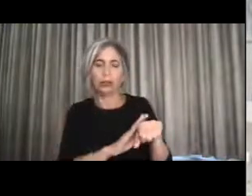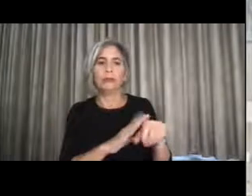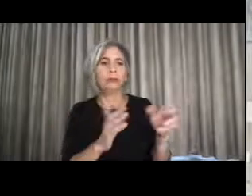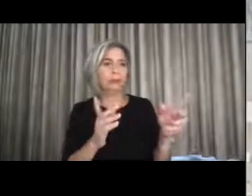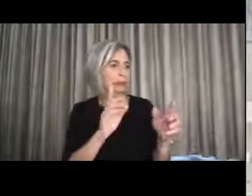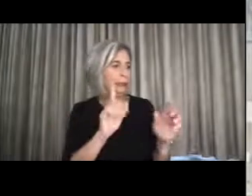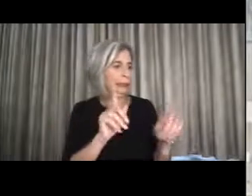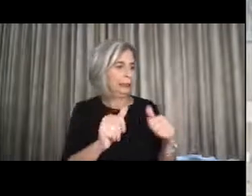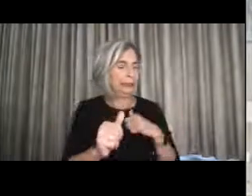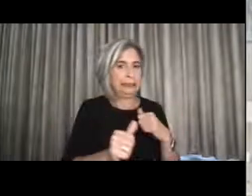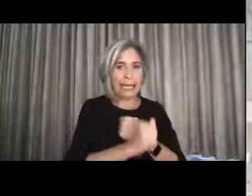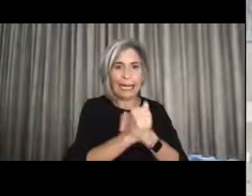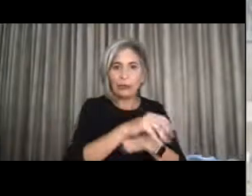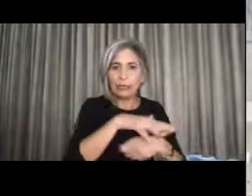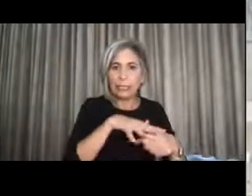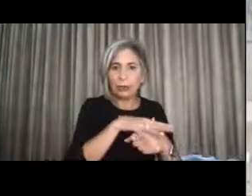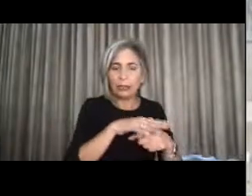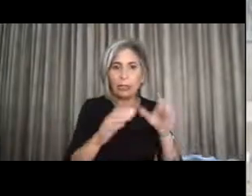plan.